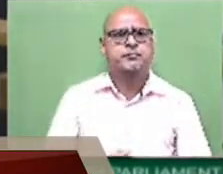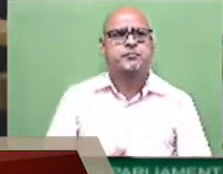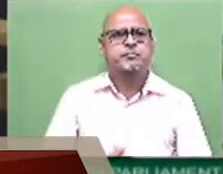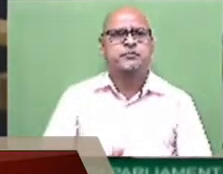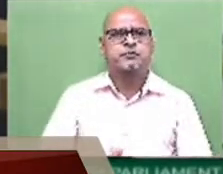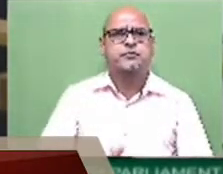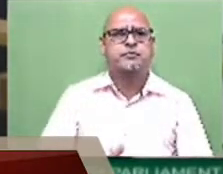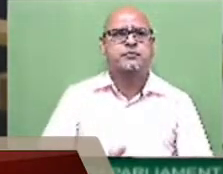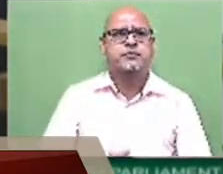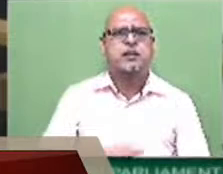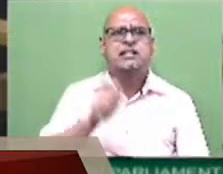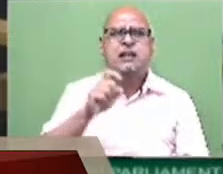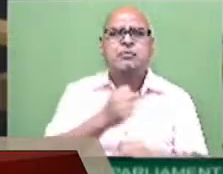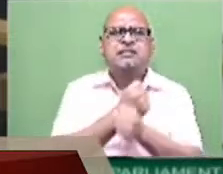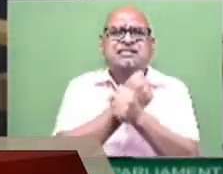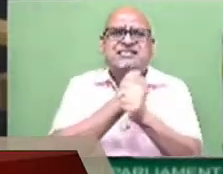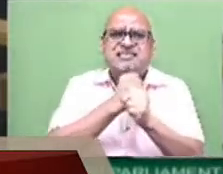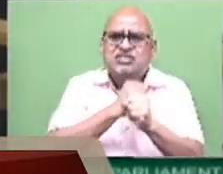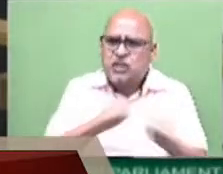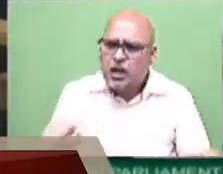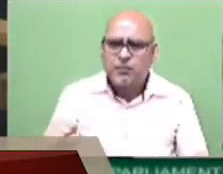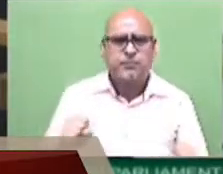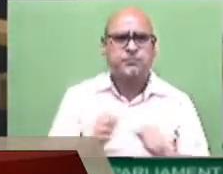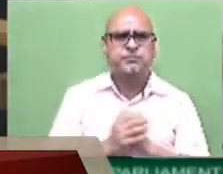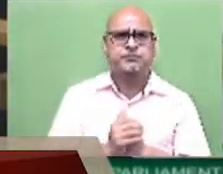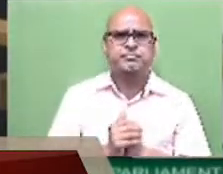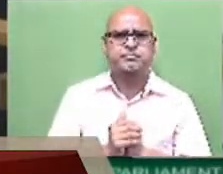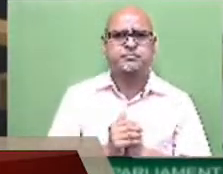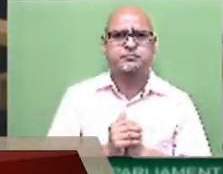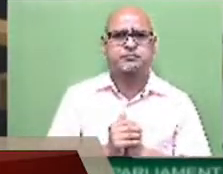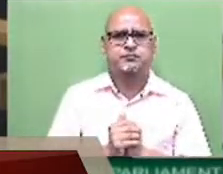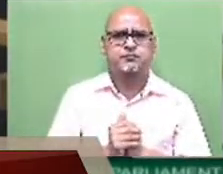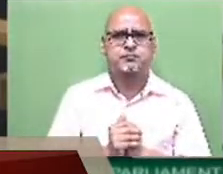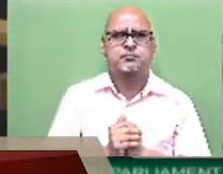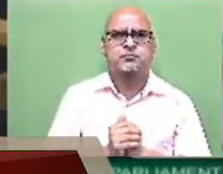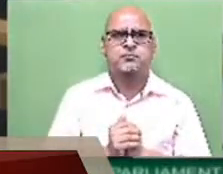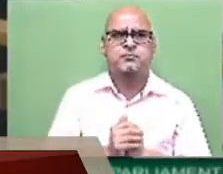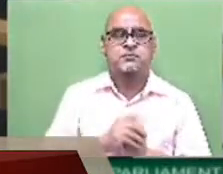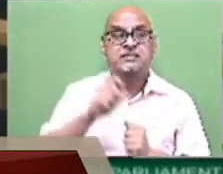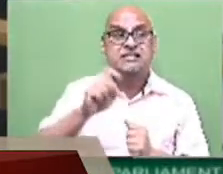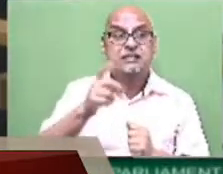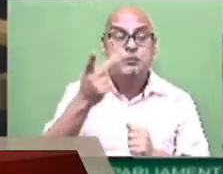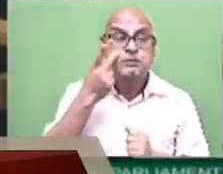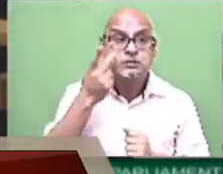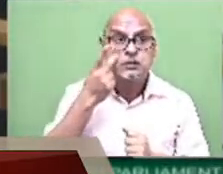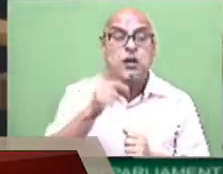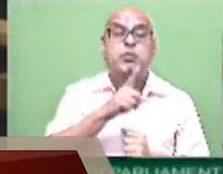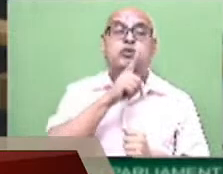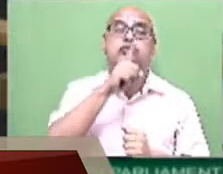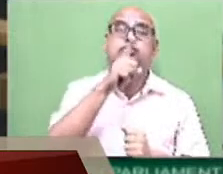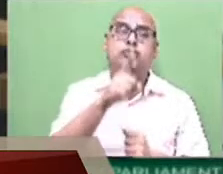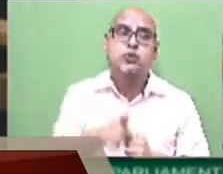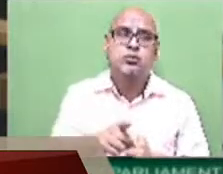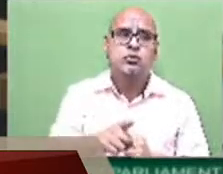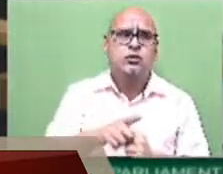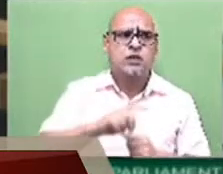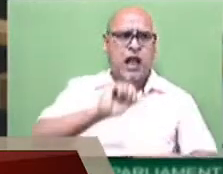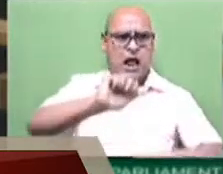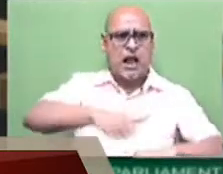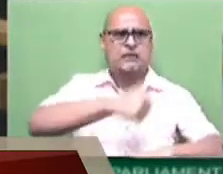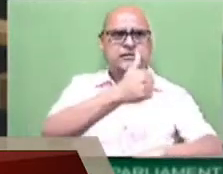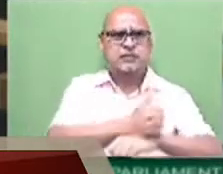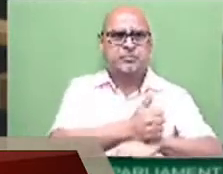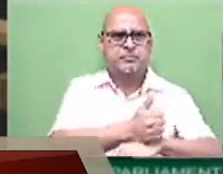have to see, in fact, whether or not what we do in this parliament is going to achieve the legislative aim. Because